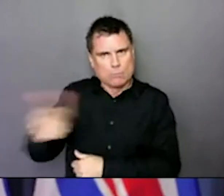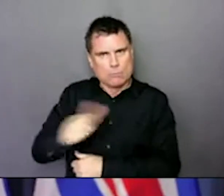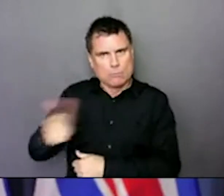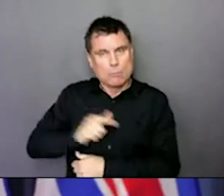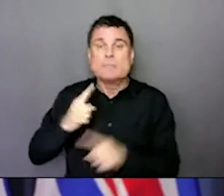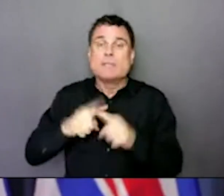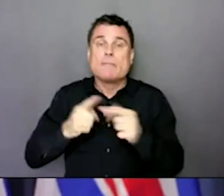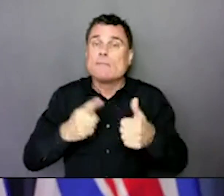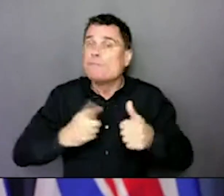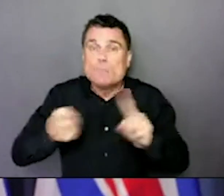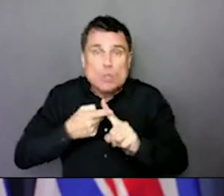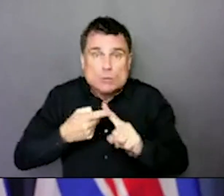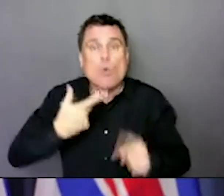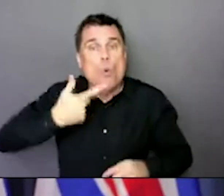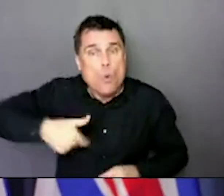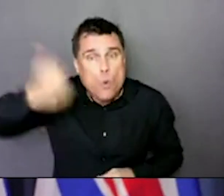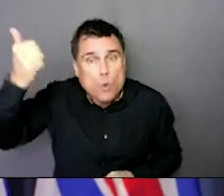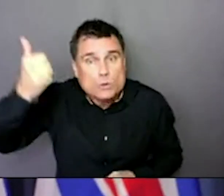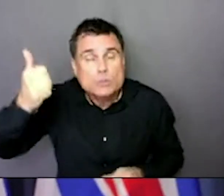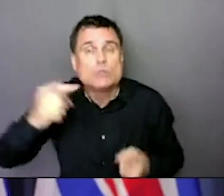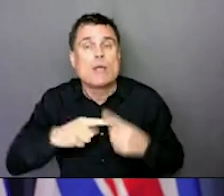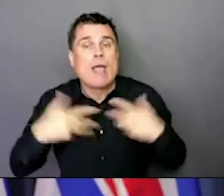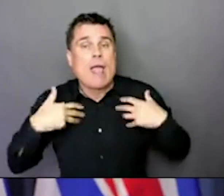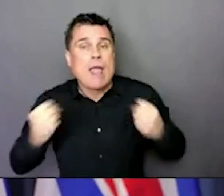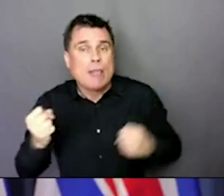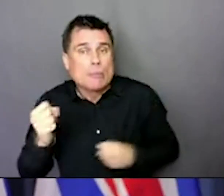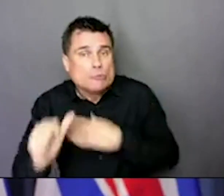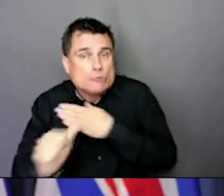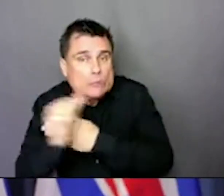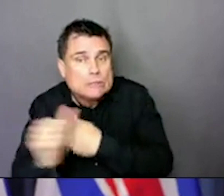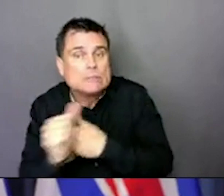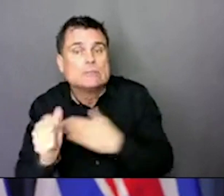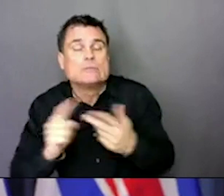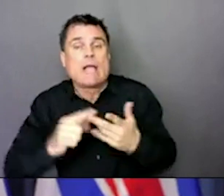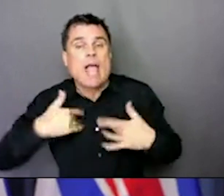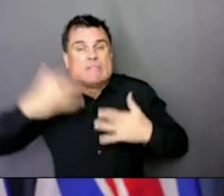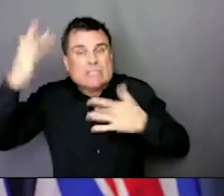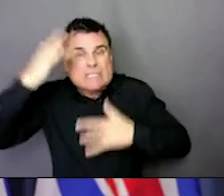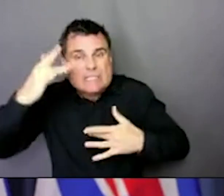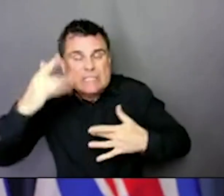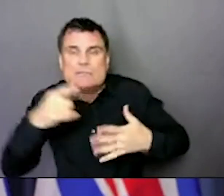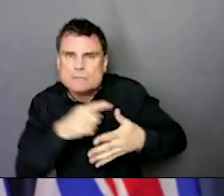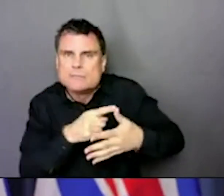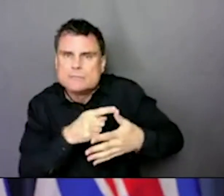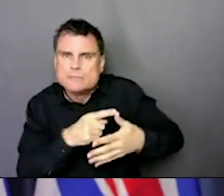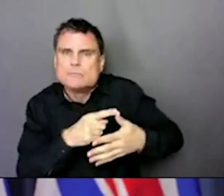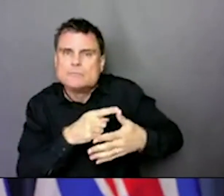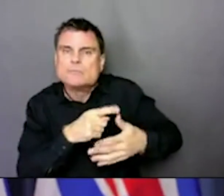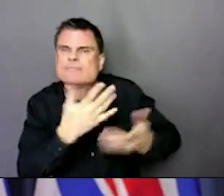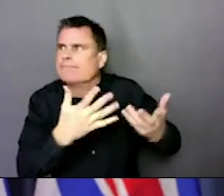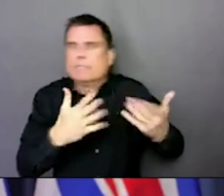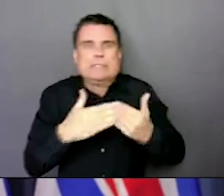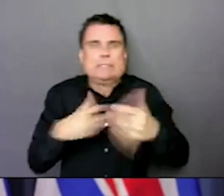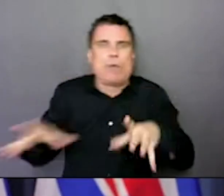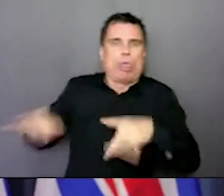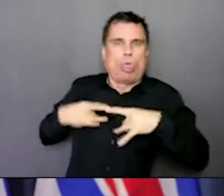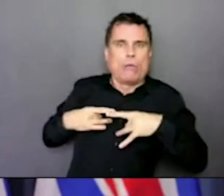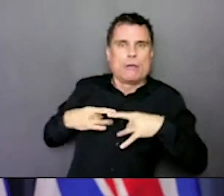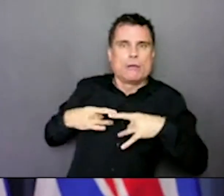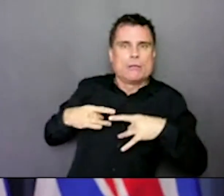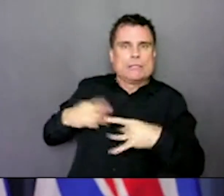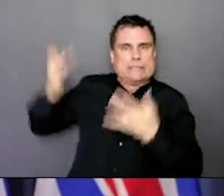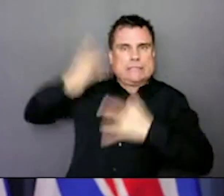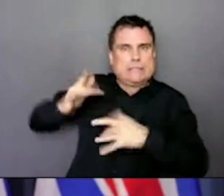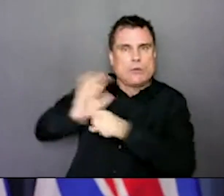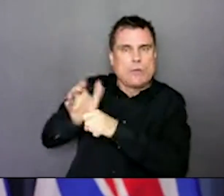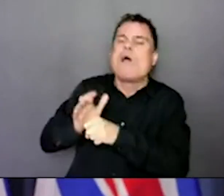There are comorbidities, a host of other issues. Aside from getting a pile of mail about people grateful for the COVID benefit, I also got a pile